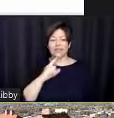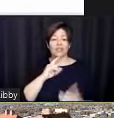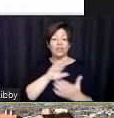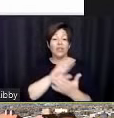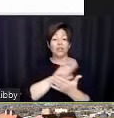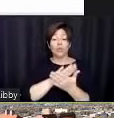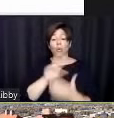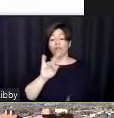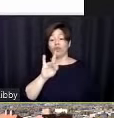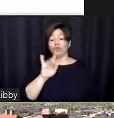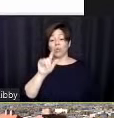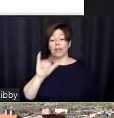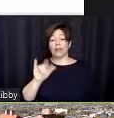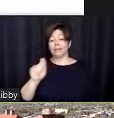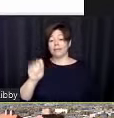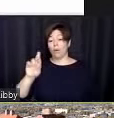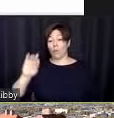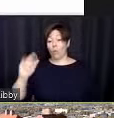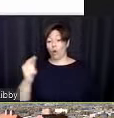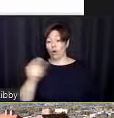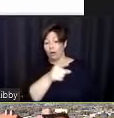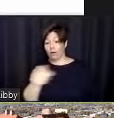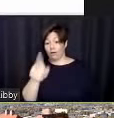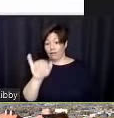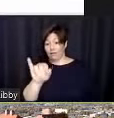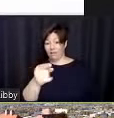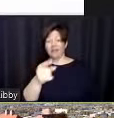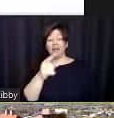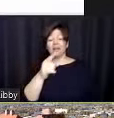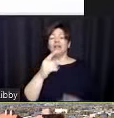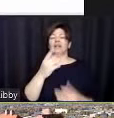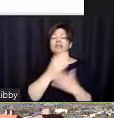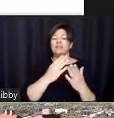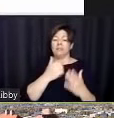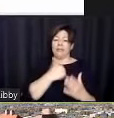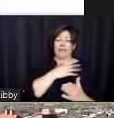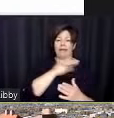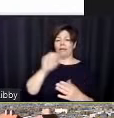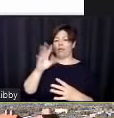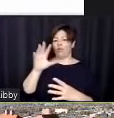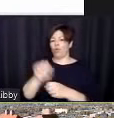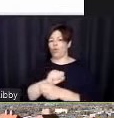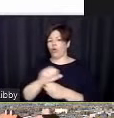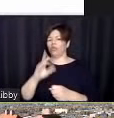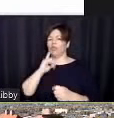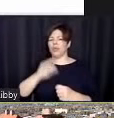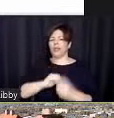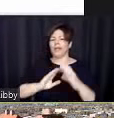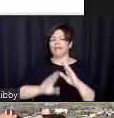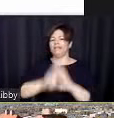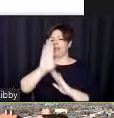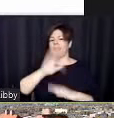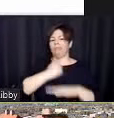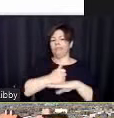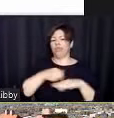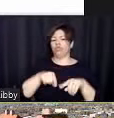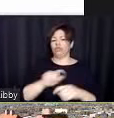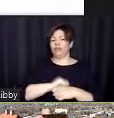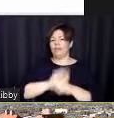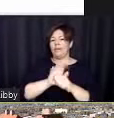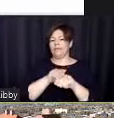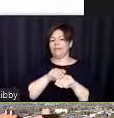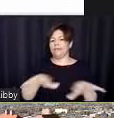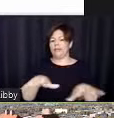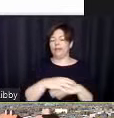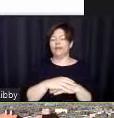SchoolVirtually.org is a resource that some colleagues and I created back during the pandemic, and we're adding to it as we go along.